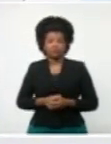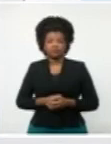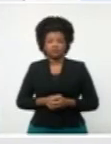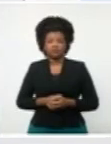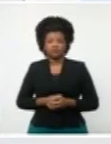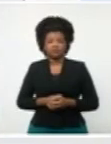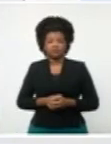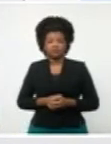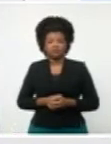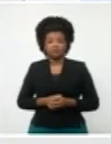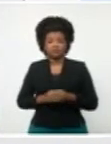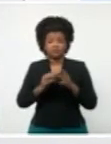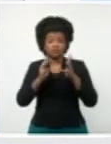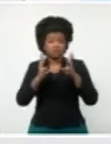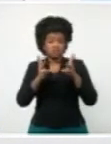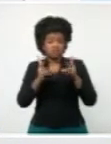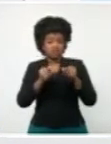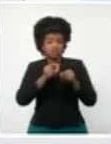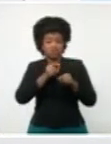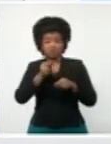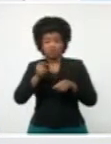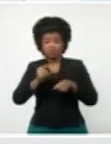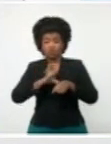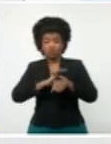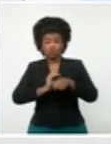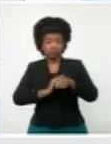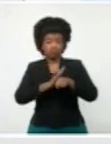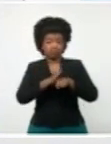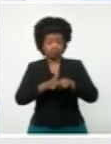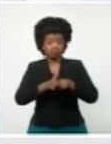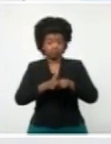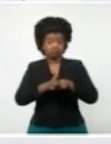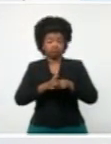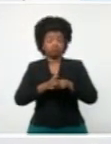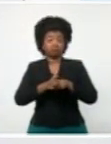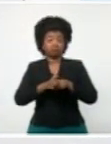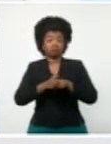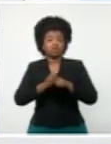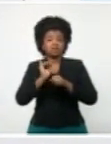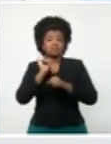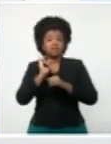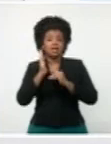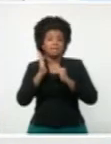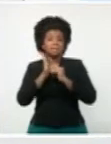3,335 people died in the world yesterday due to COVID-19, accumulating